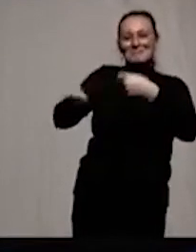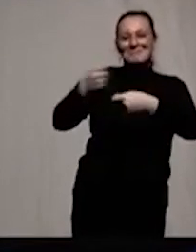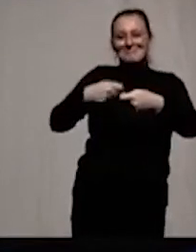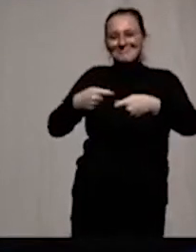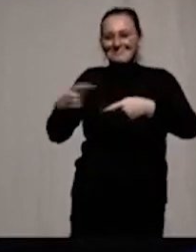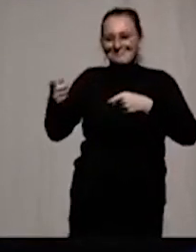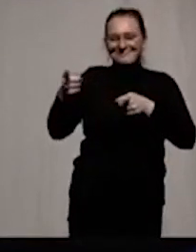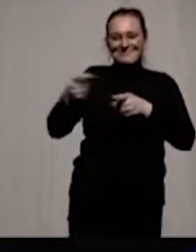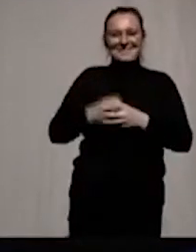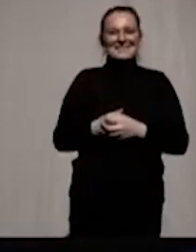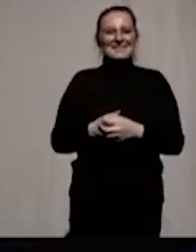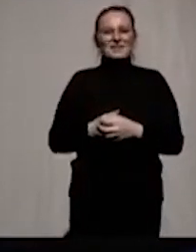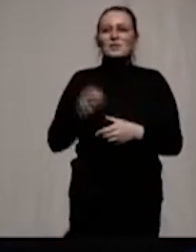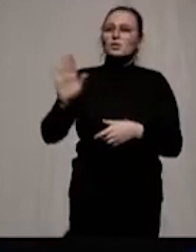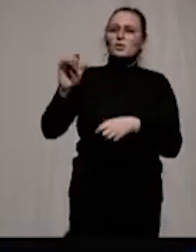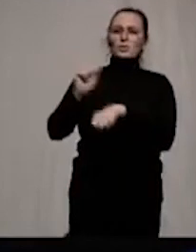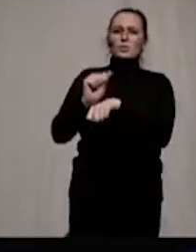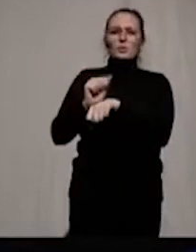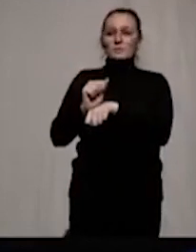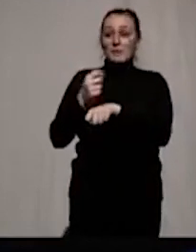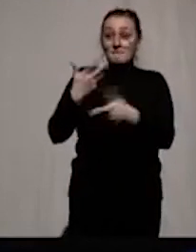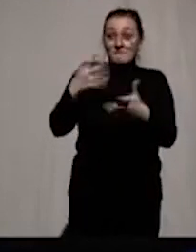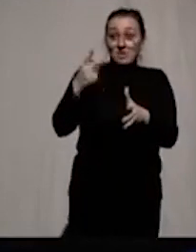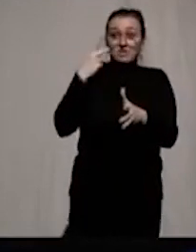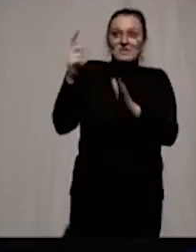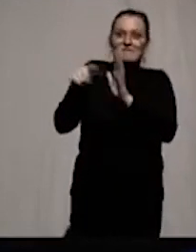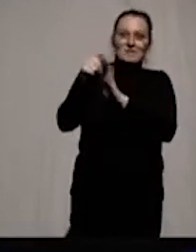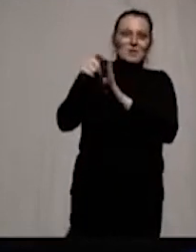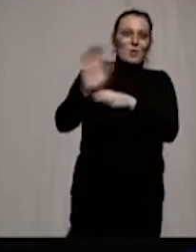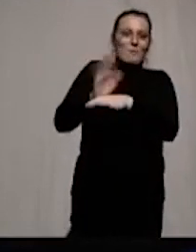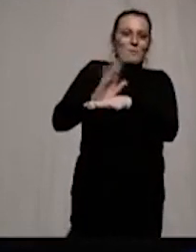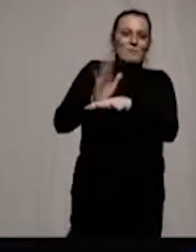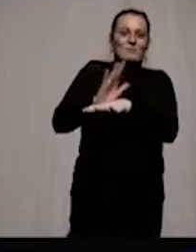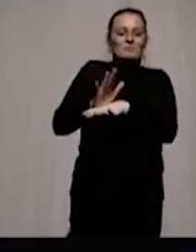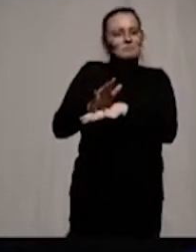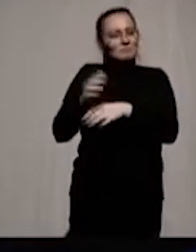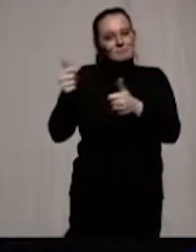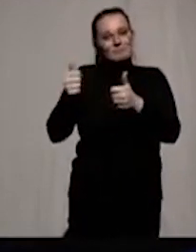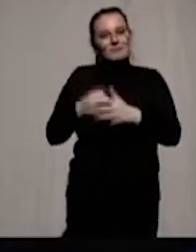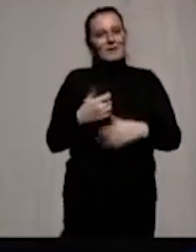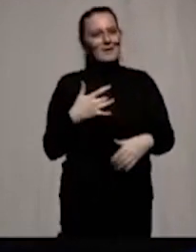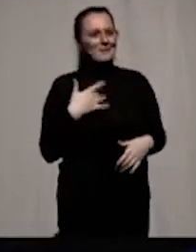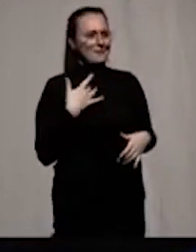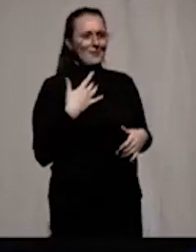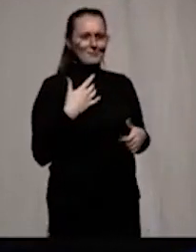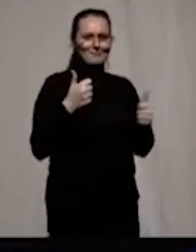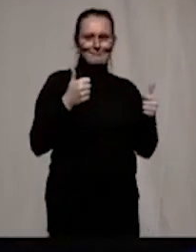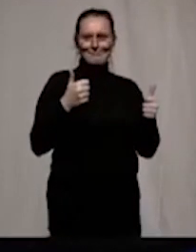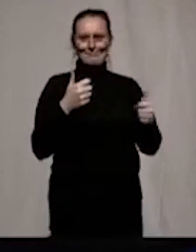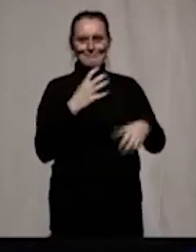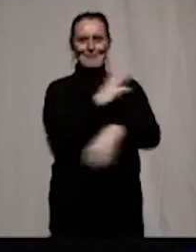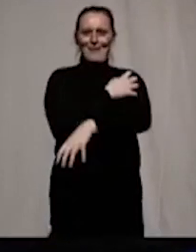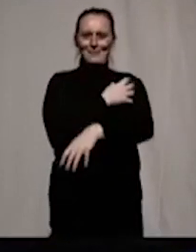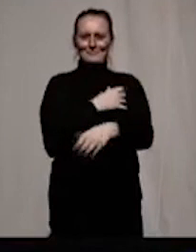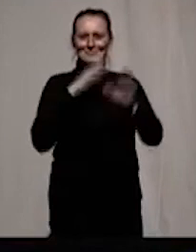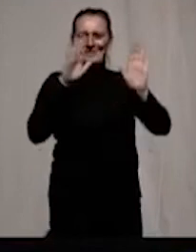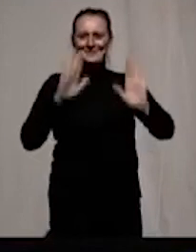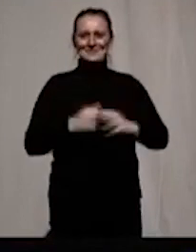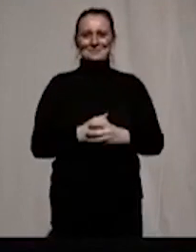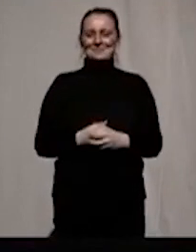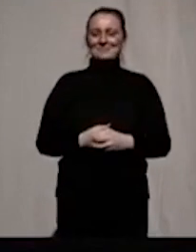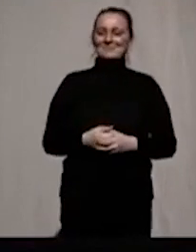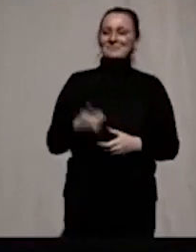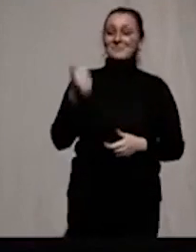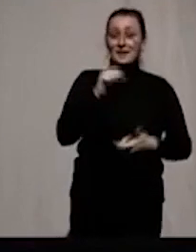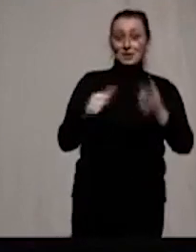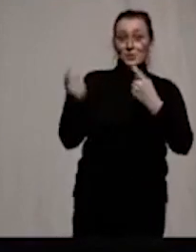I did actually see the video of you telling off the Prime Minister. Oh, It's great. Yeah. Yeah, I felt like a badass. Any questions from you guys? Or